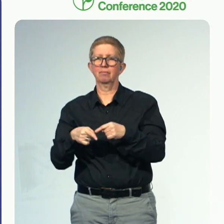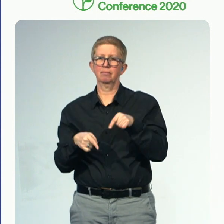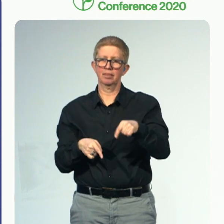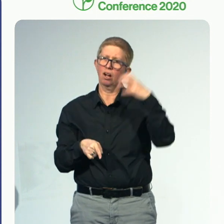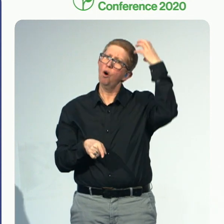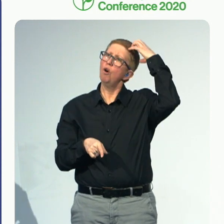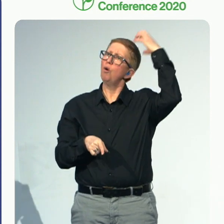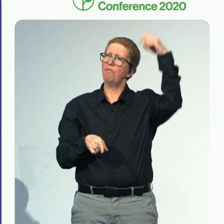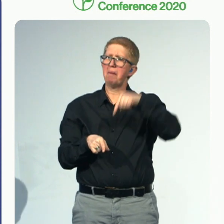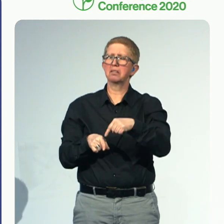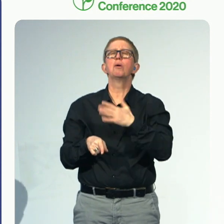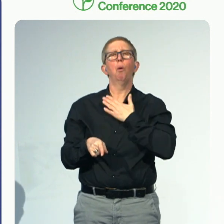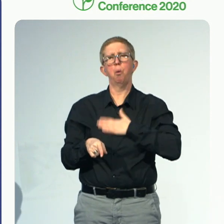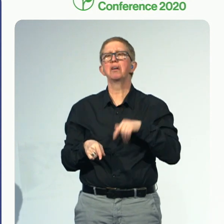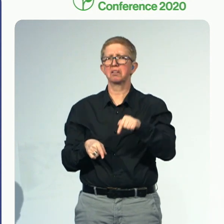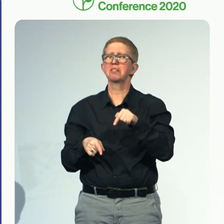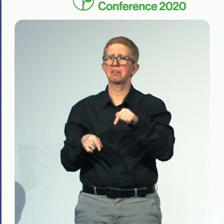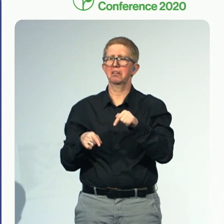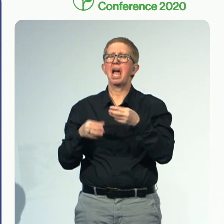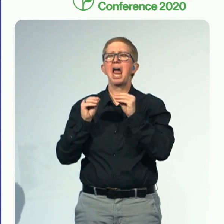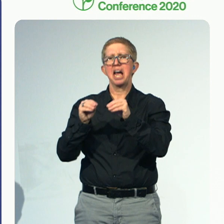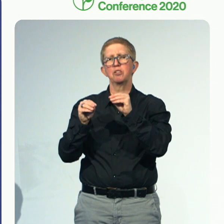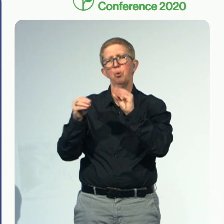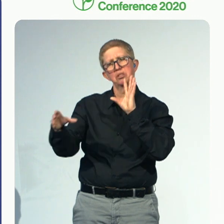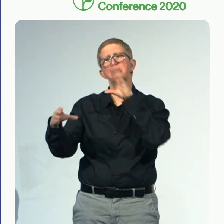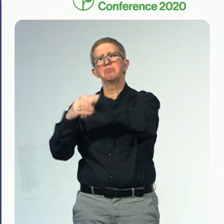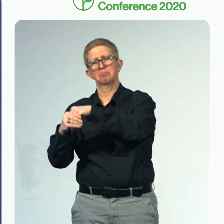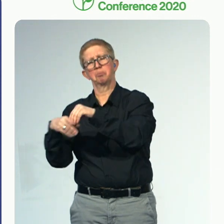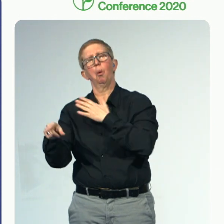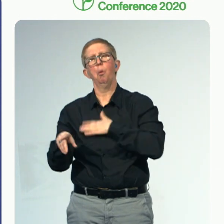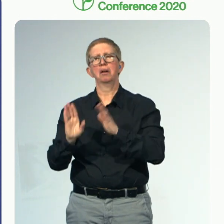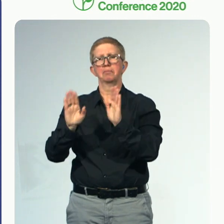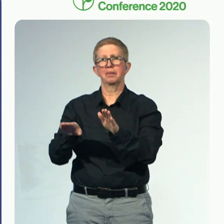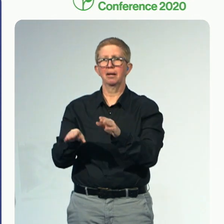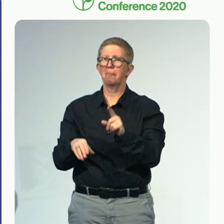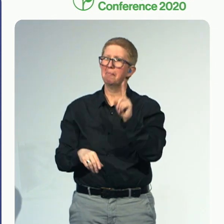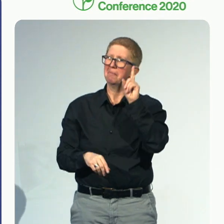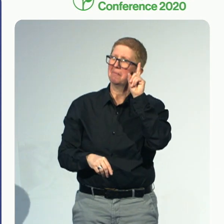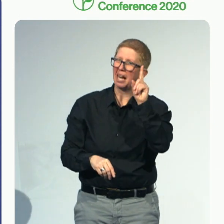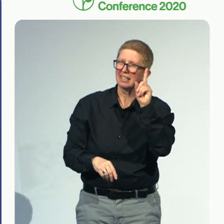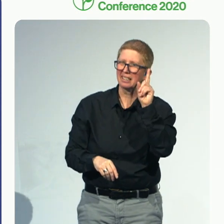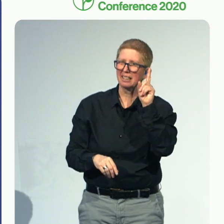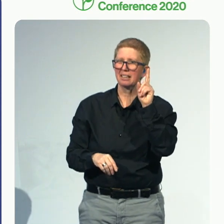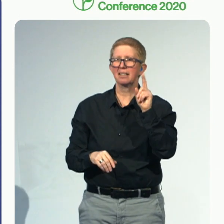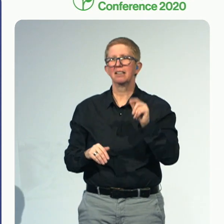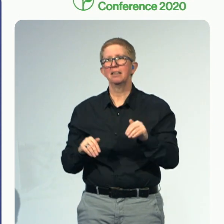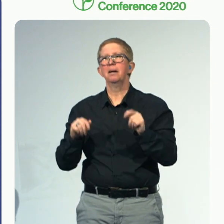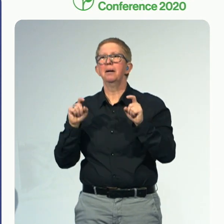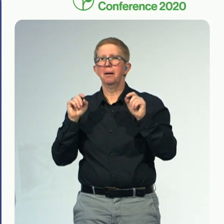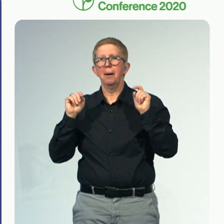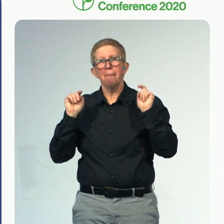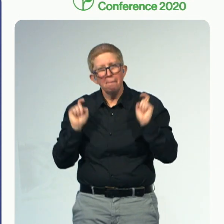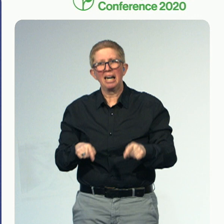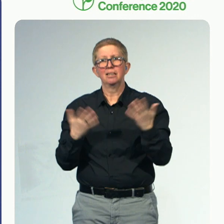by financing, that's where we will see a real change in closing the gaps between ideology and policies, and then making it real